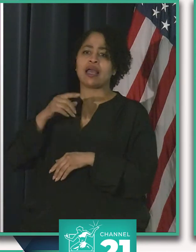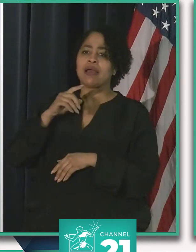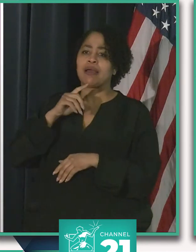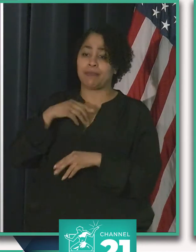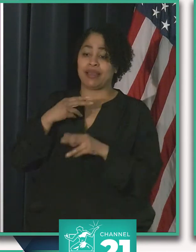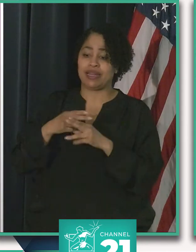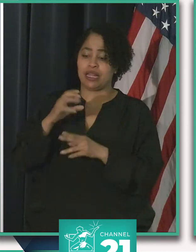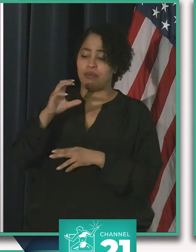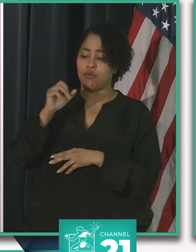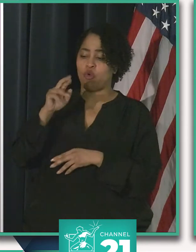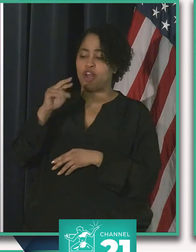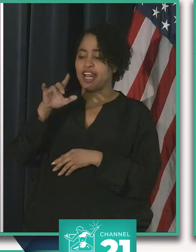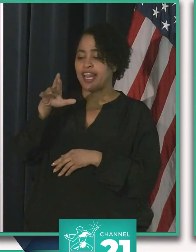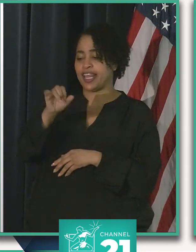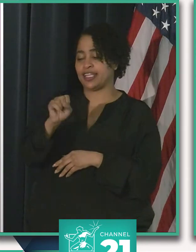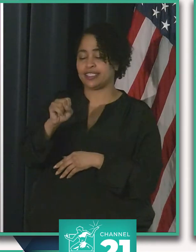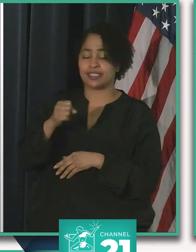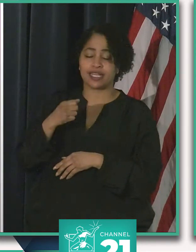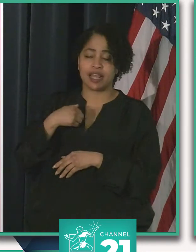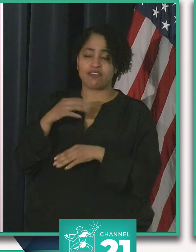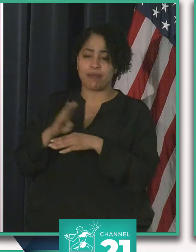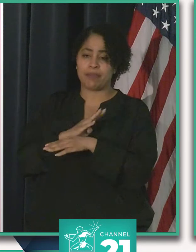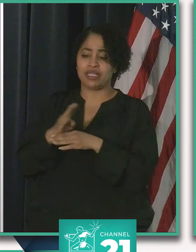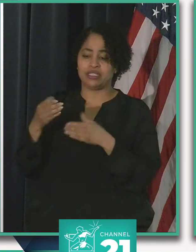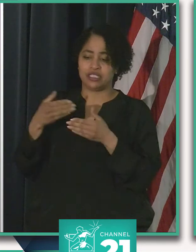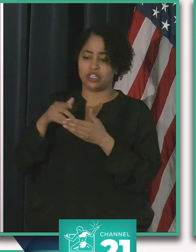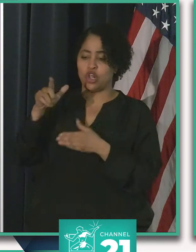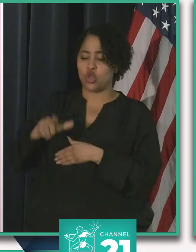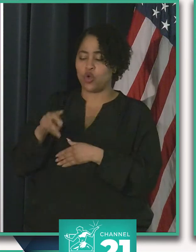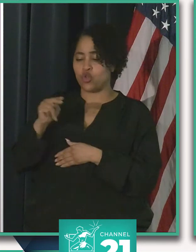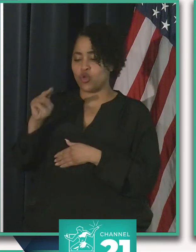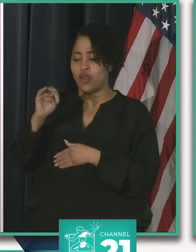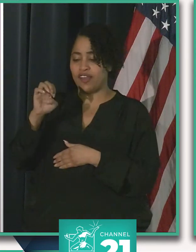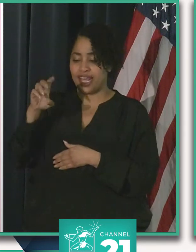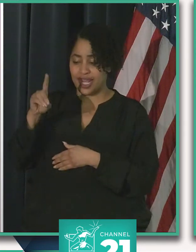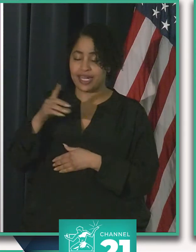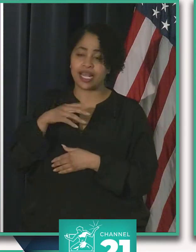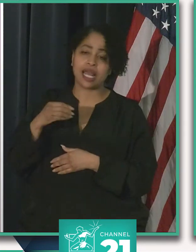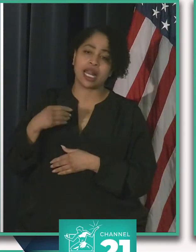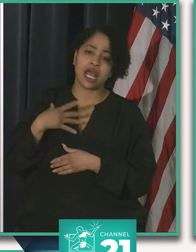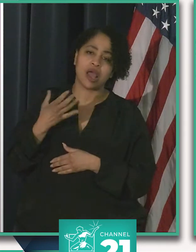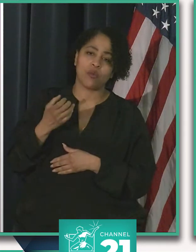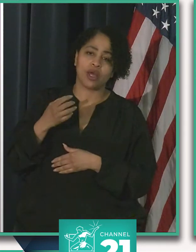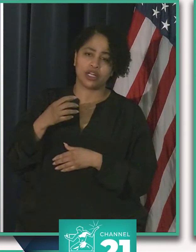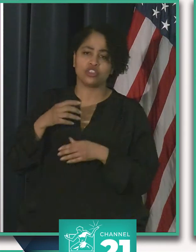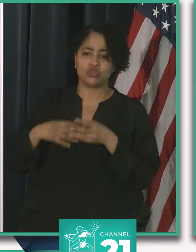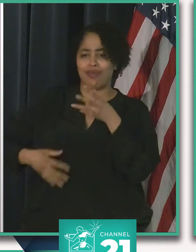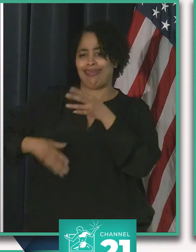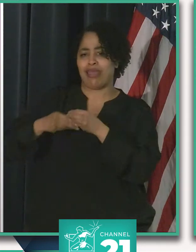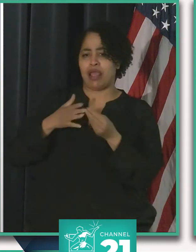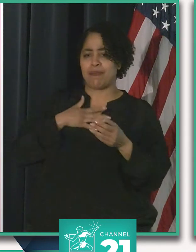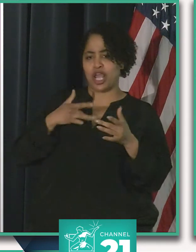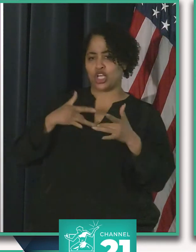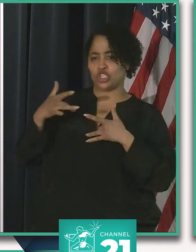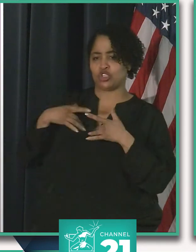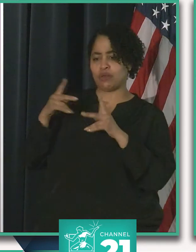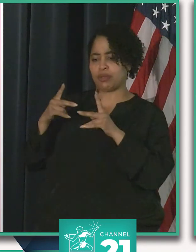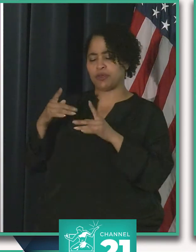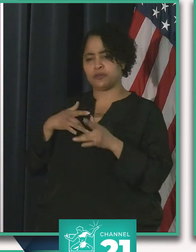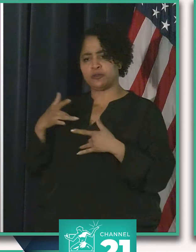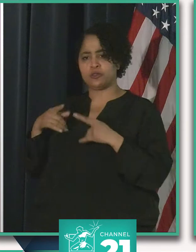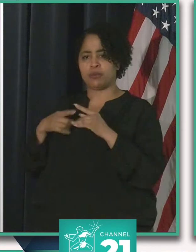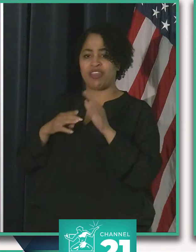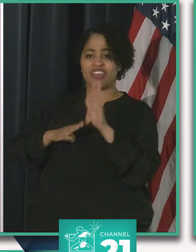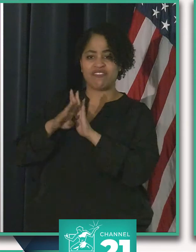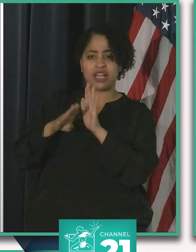My name is Cornelius Harris. I've got a business over in the Lower North End, and I wanted to echo some of the concerns that people have about the